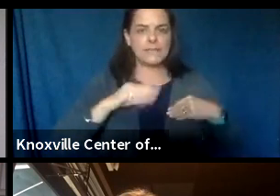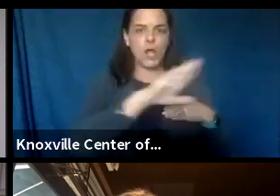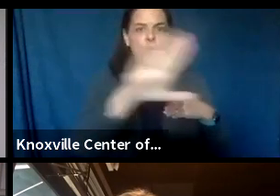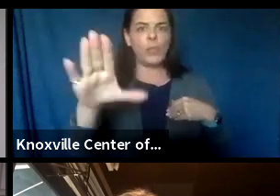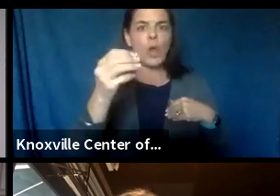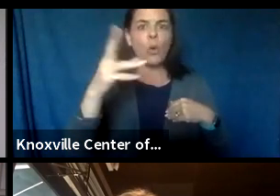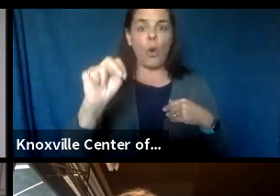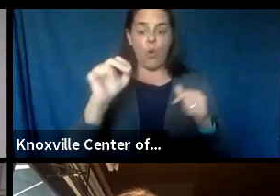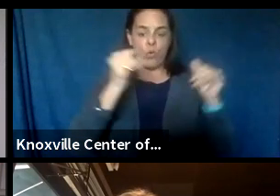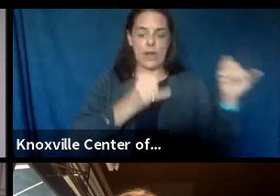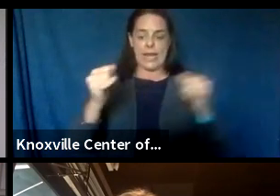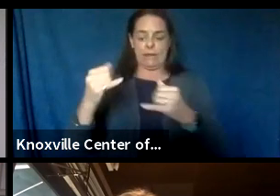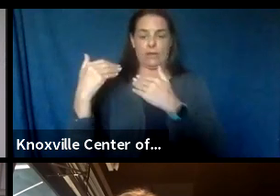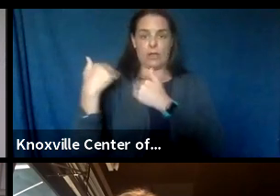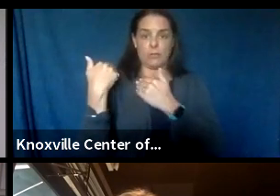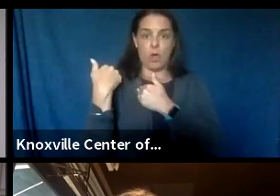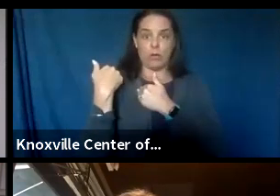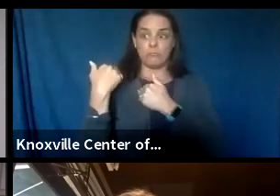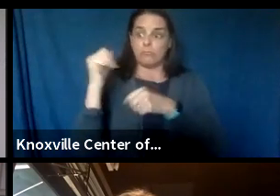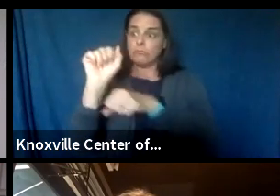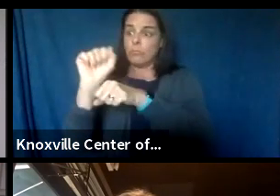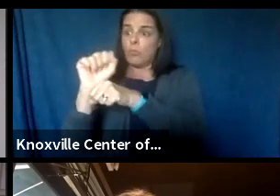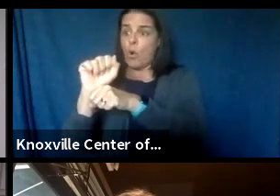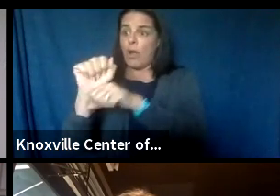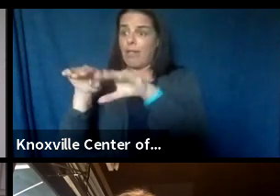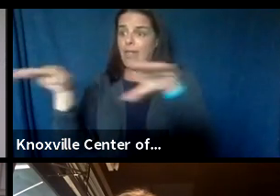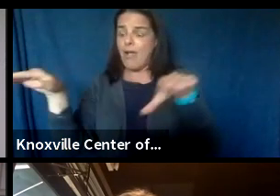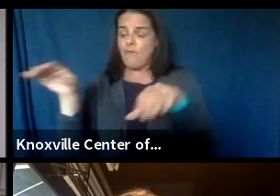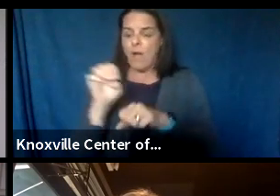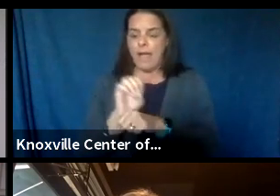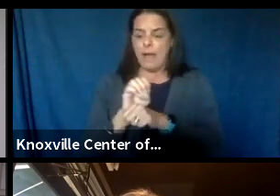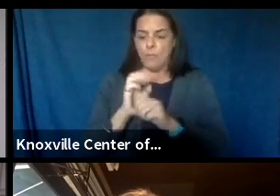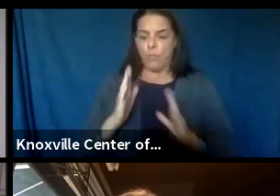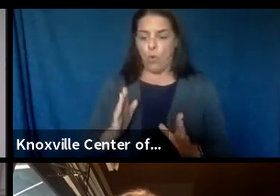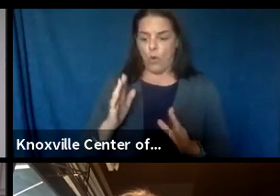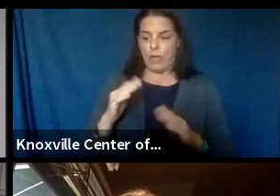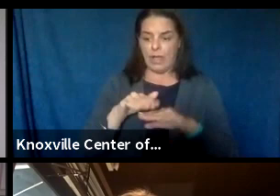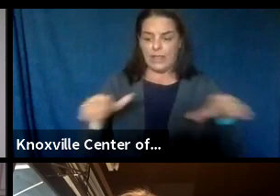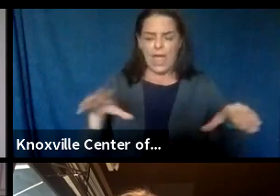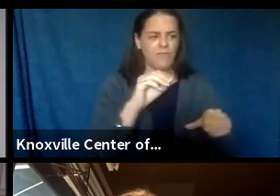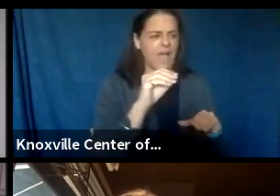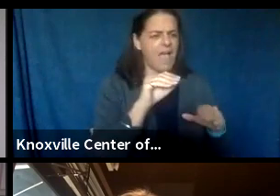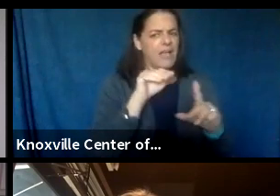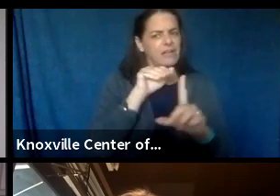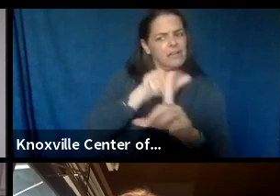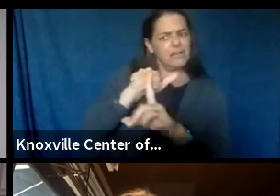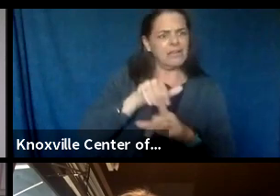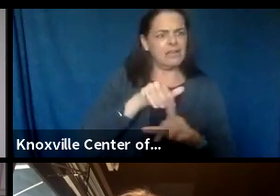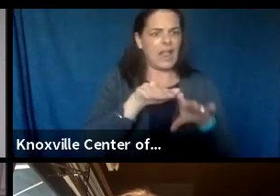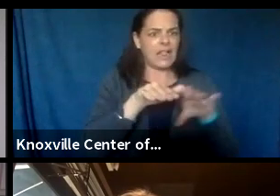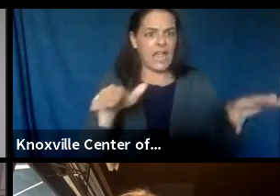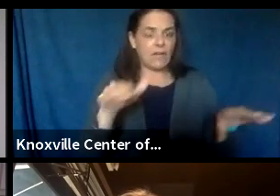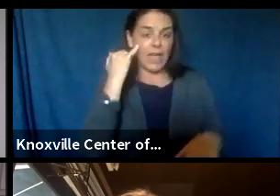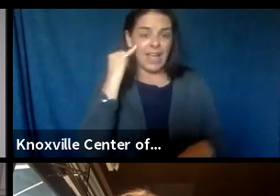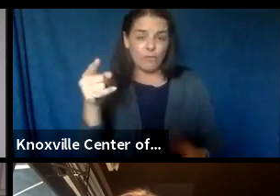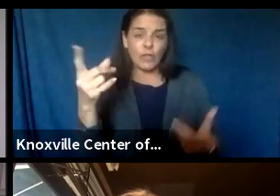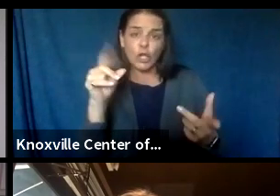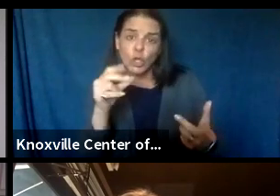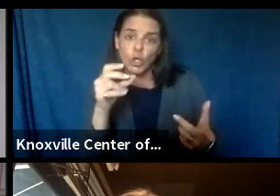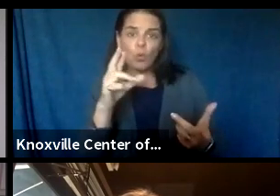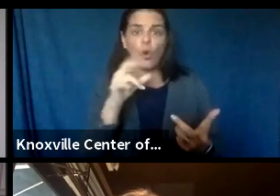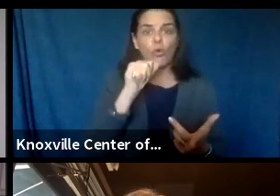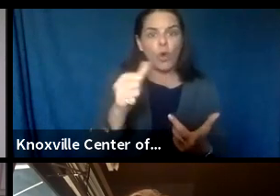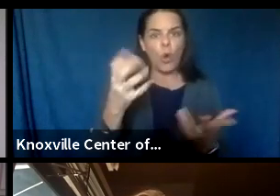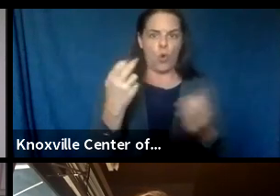responsibility at the employer level, the employee level, and also the patron level to choose whether they do or do not want to wear a